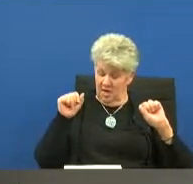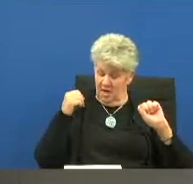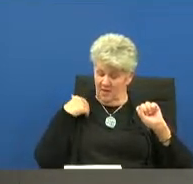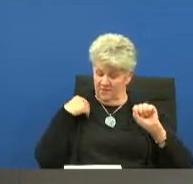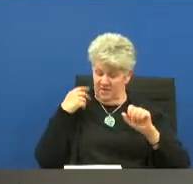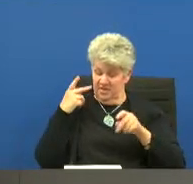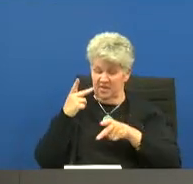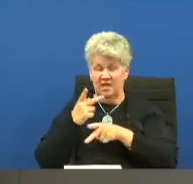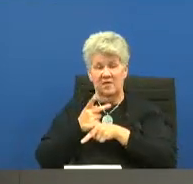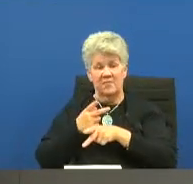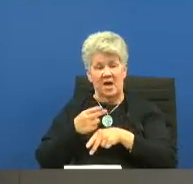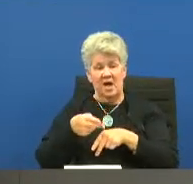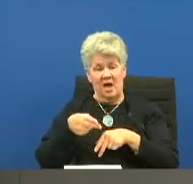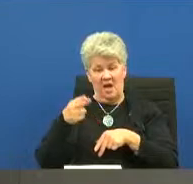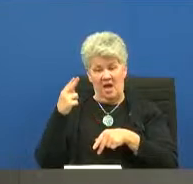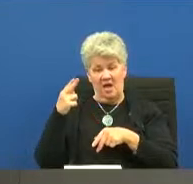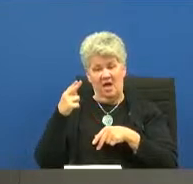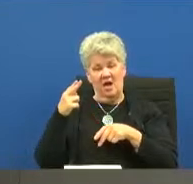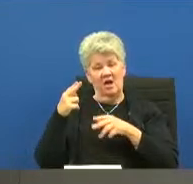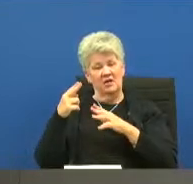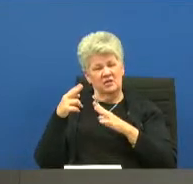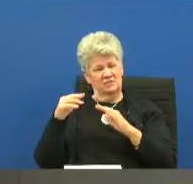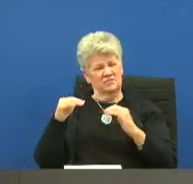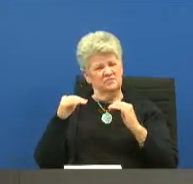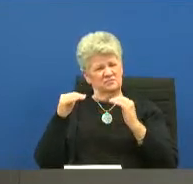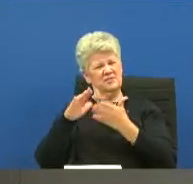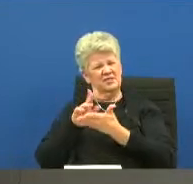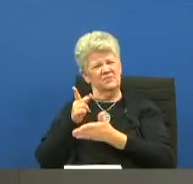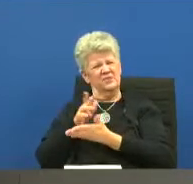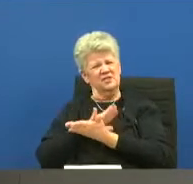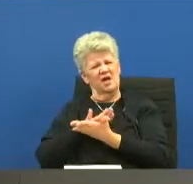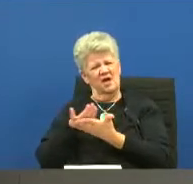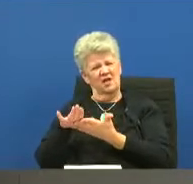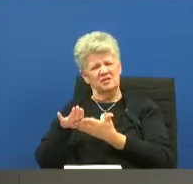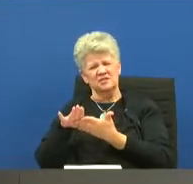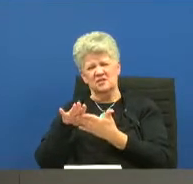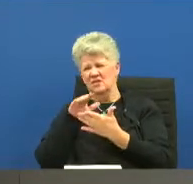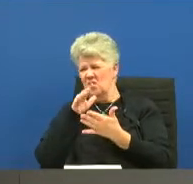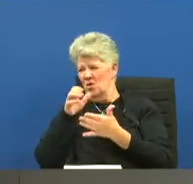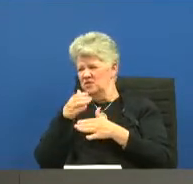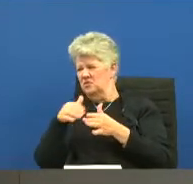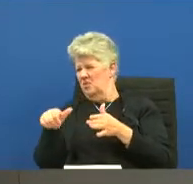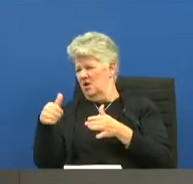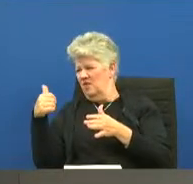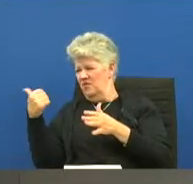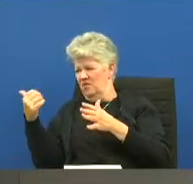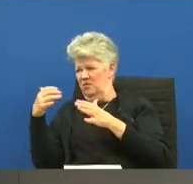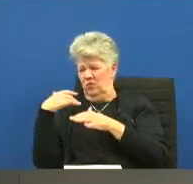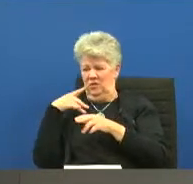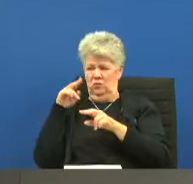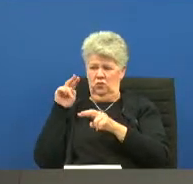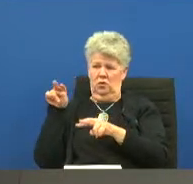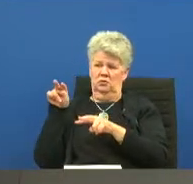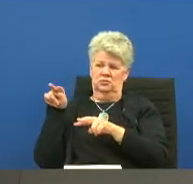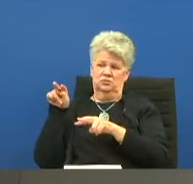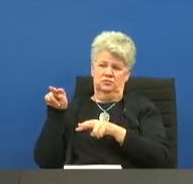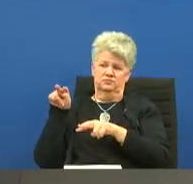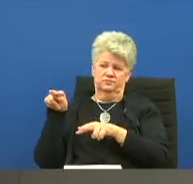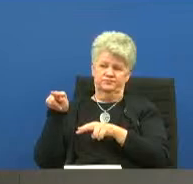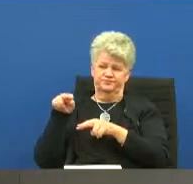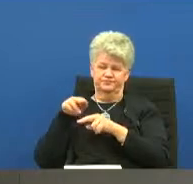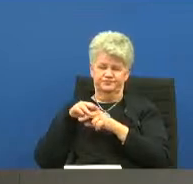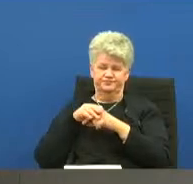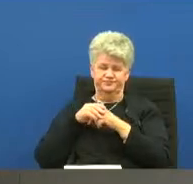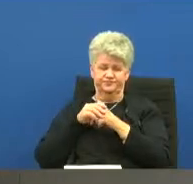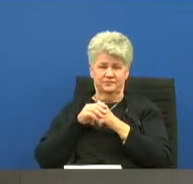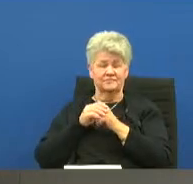standard there and that we don't fall in the same category of some other properties that we're watching in that area very